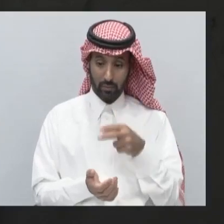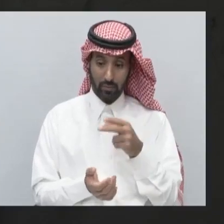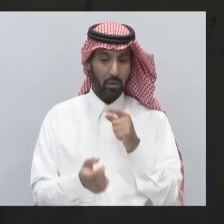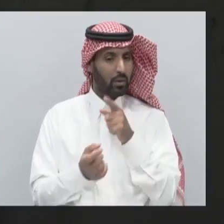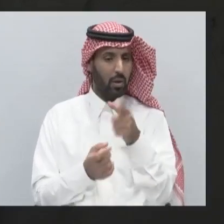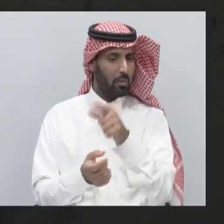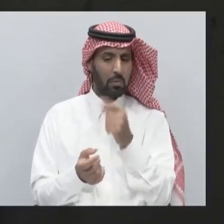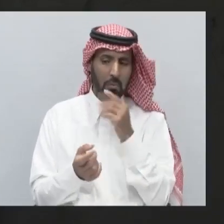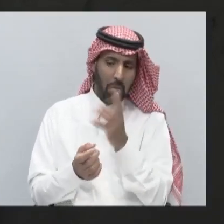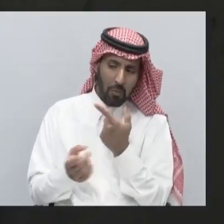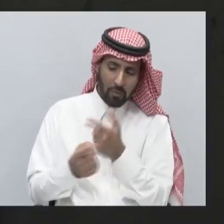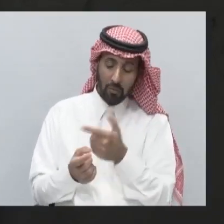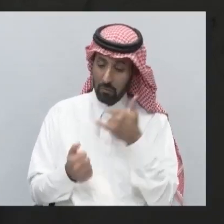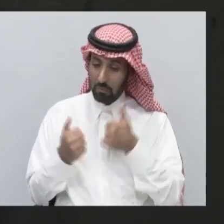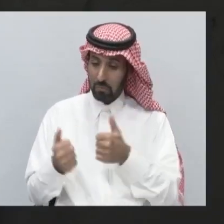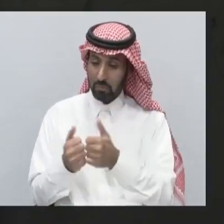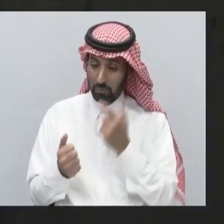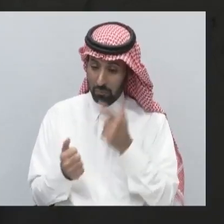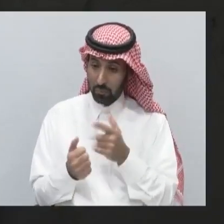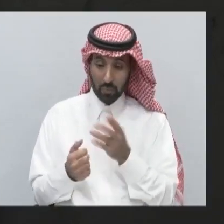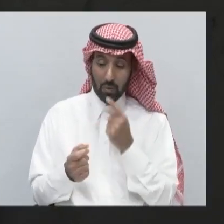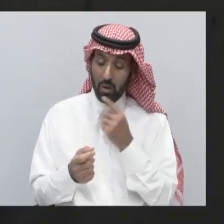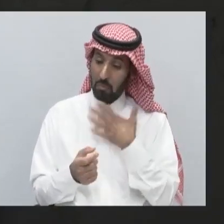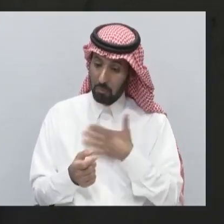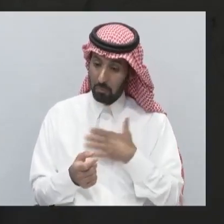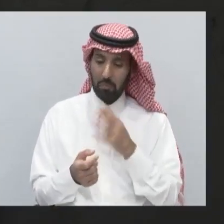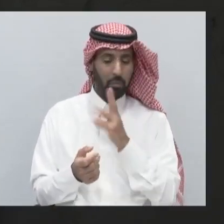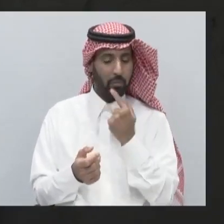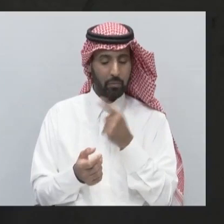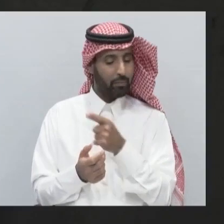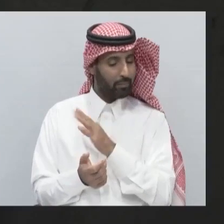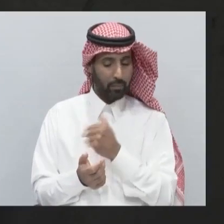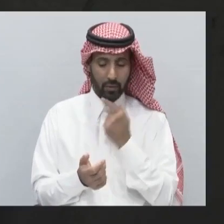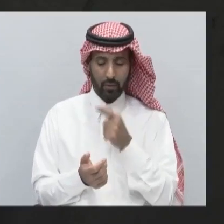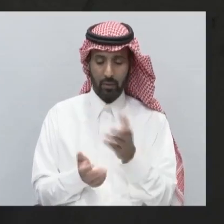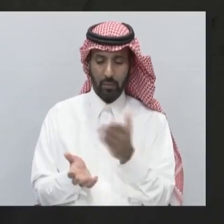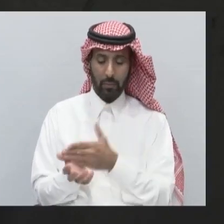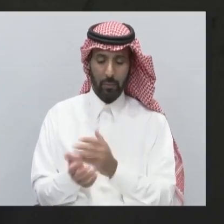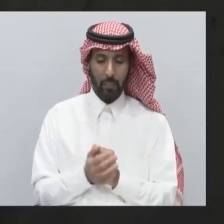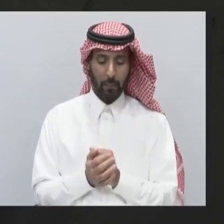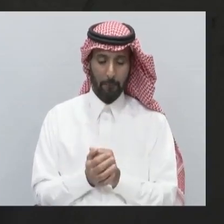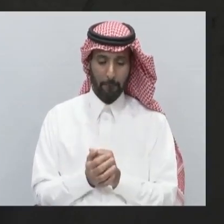about family or friends. I am apologizing, saying sorry for not being